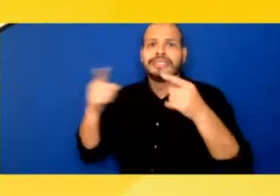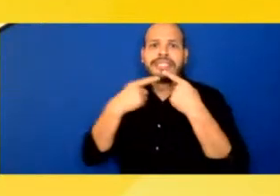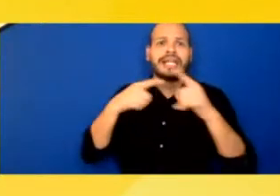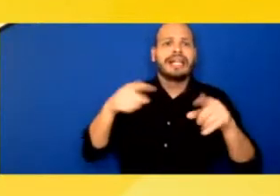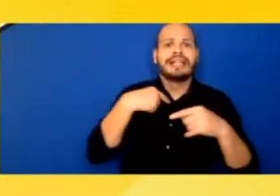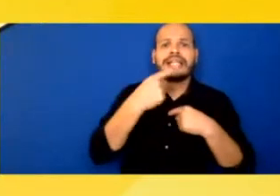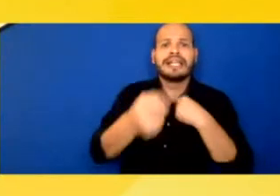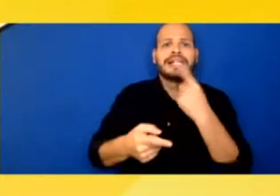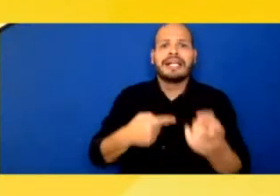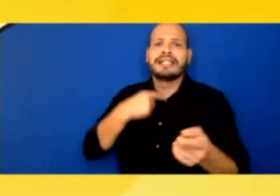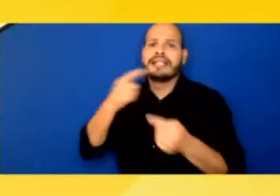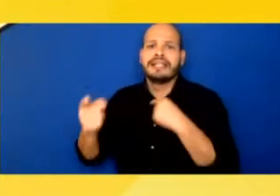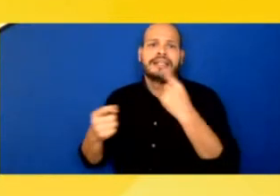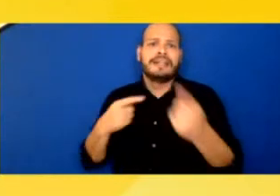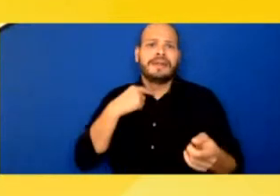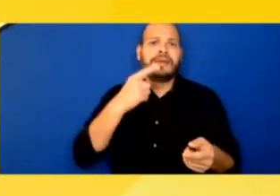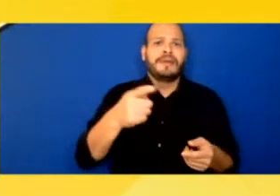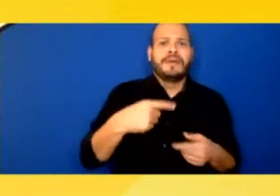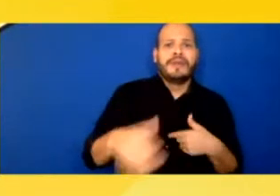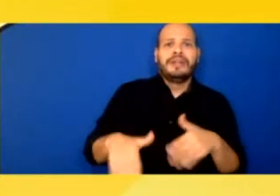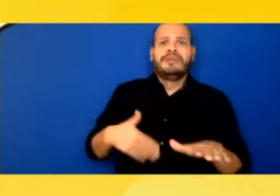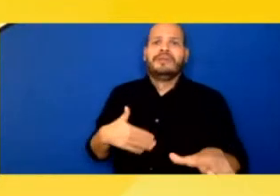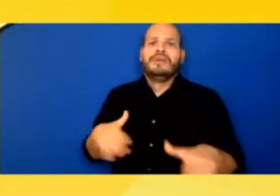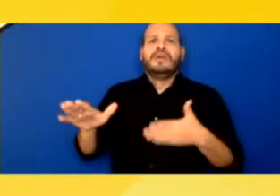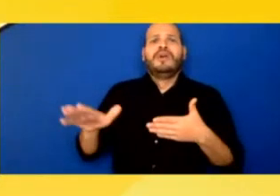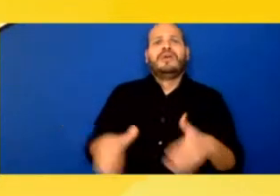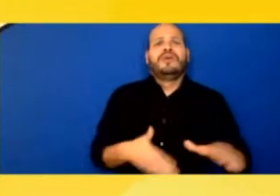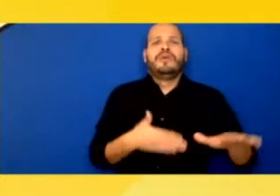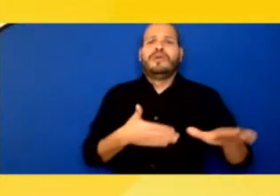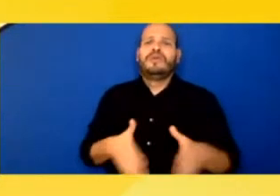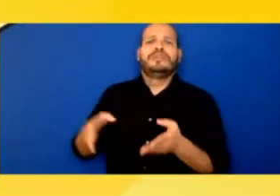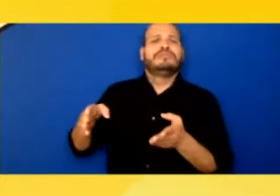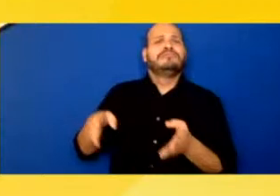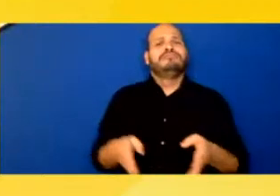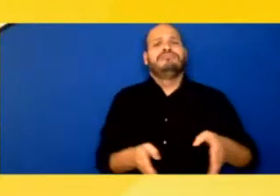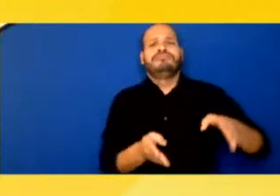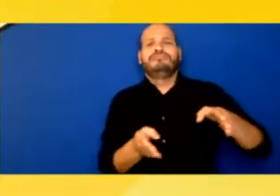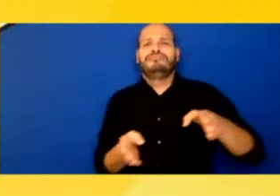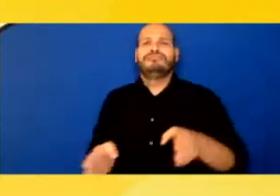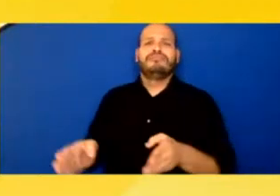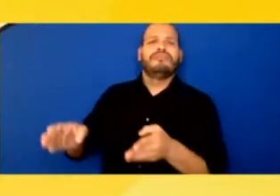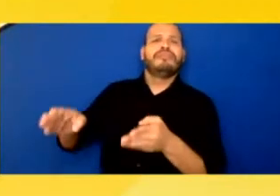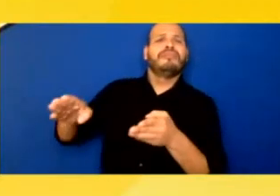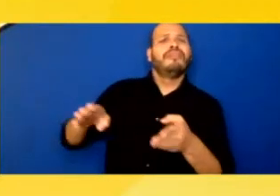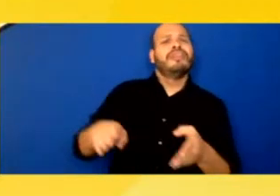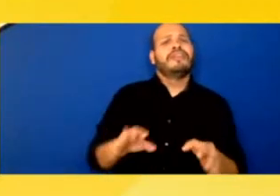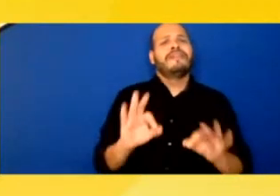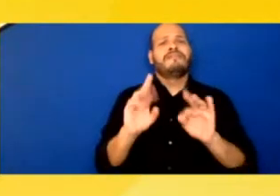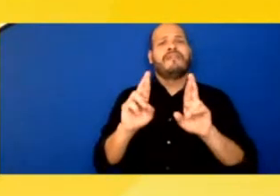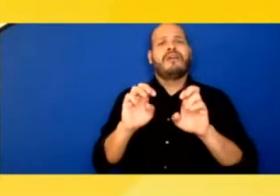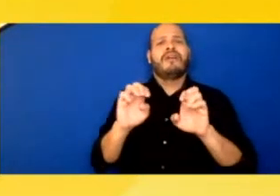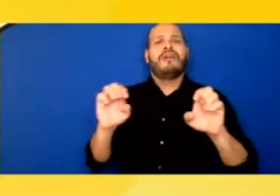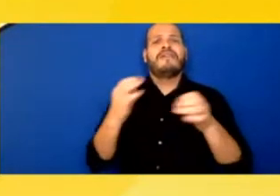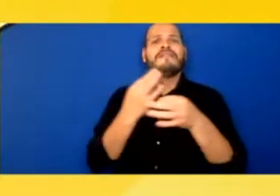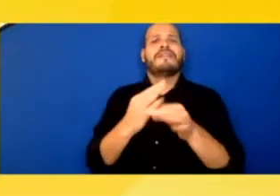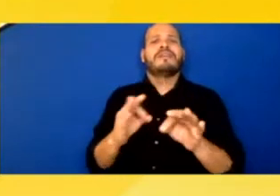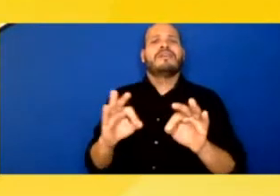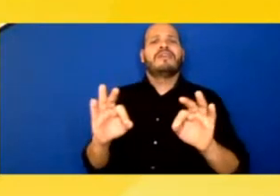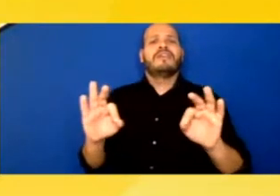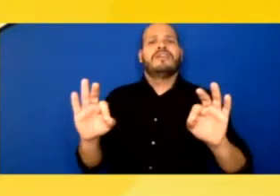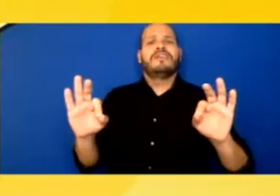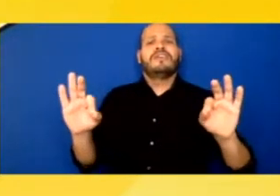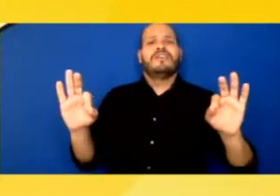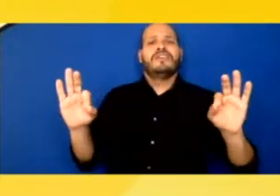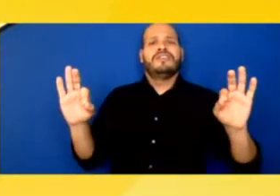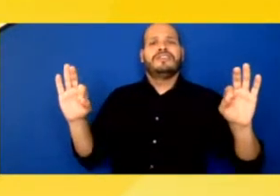brothers and sisters, we're gathered here today, and I want to just talk straight out of my heart. Amen. The Bible declares we